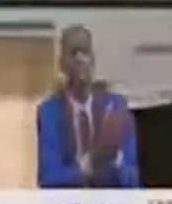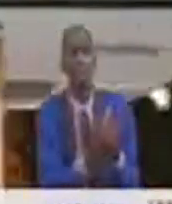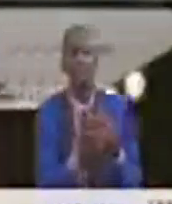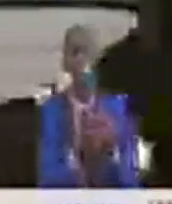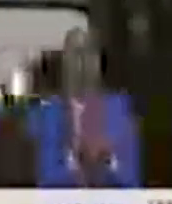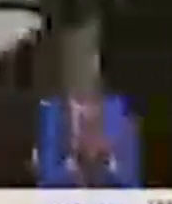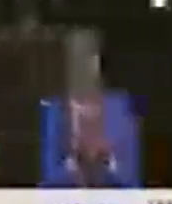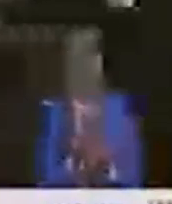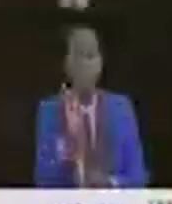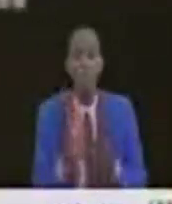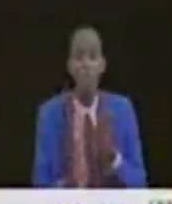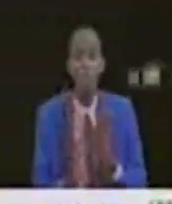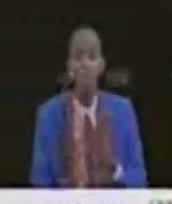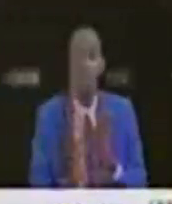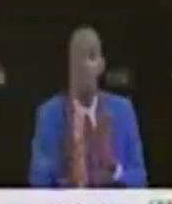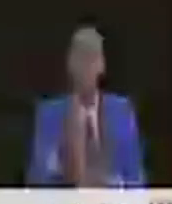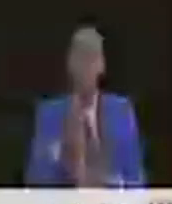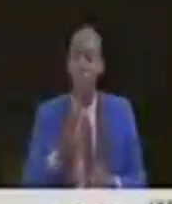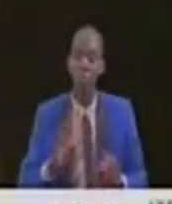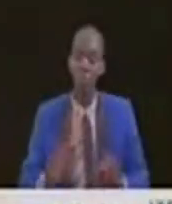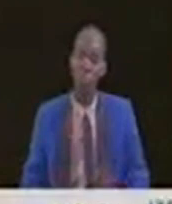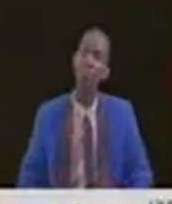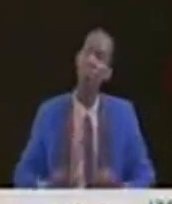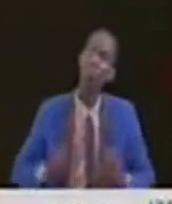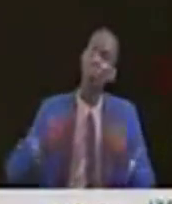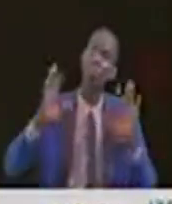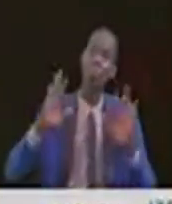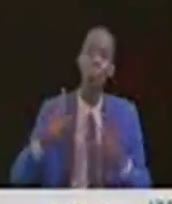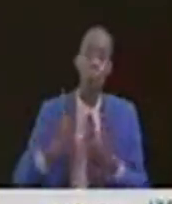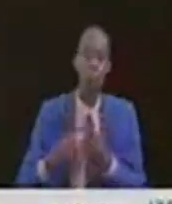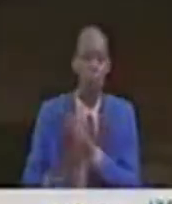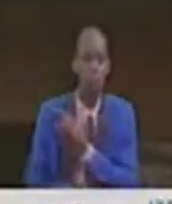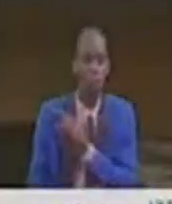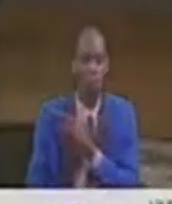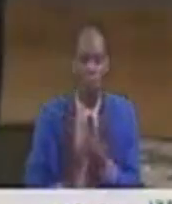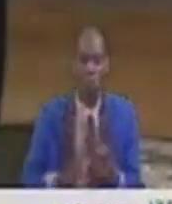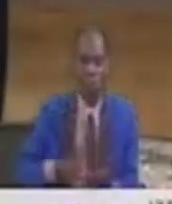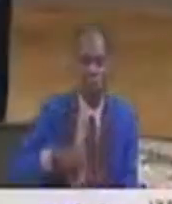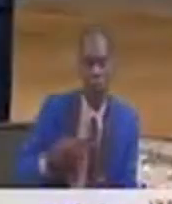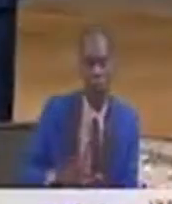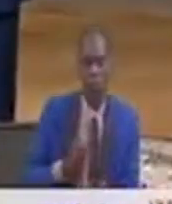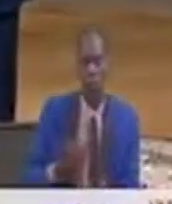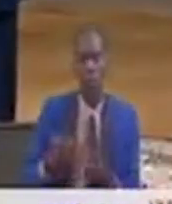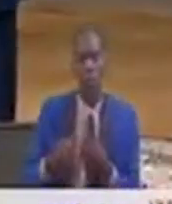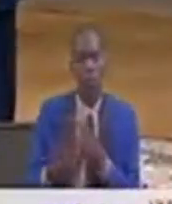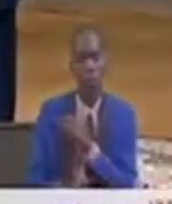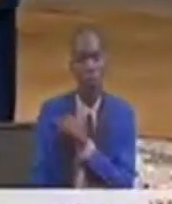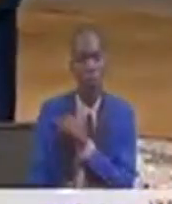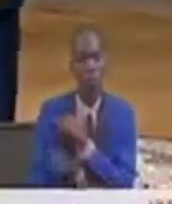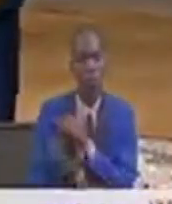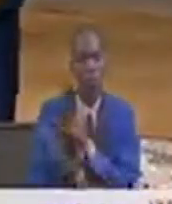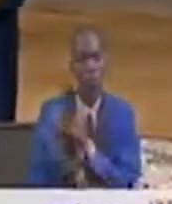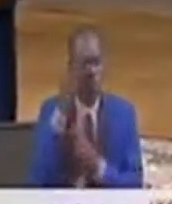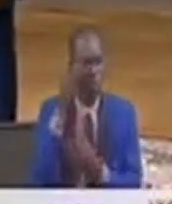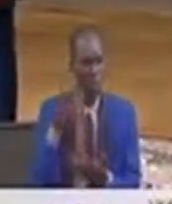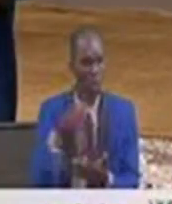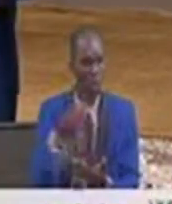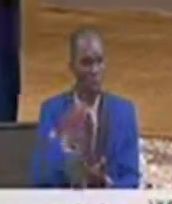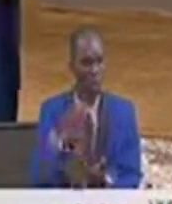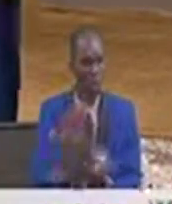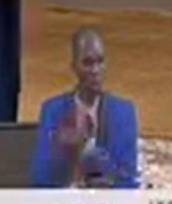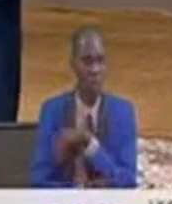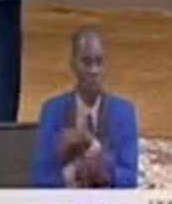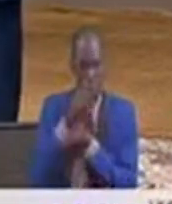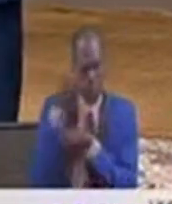you are succumbing to temptation, and you know it is temptation because it's always dragging you